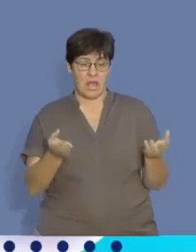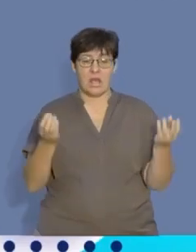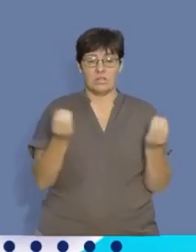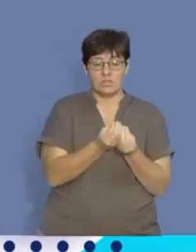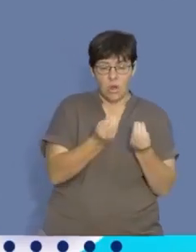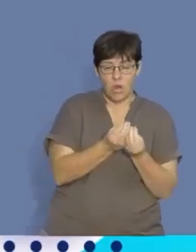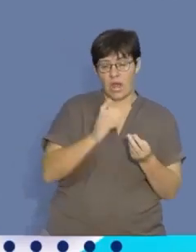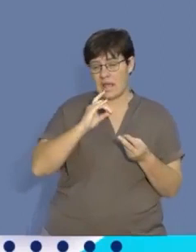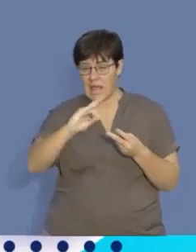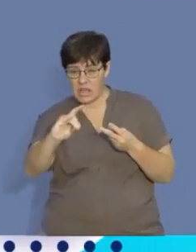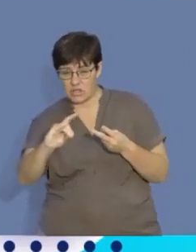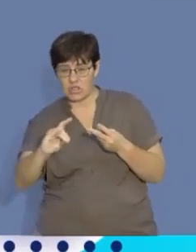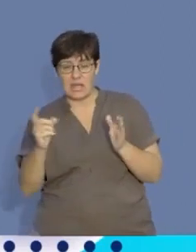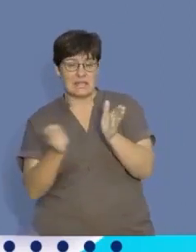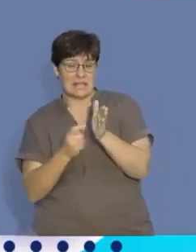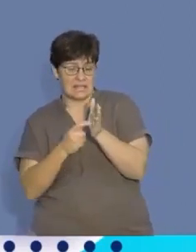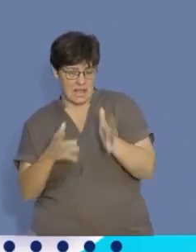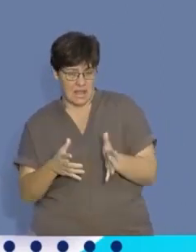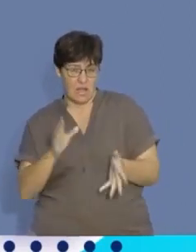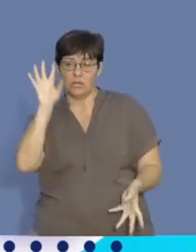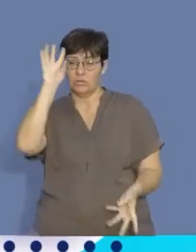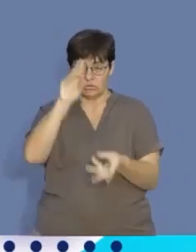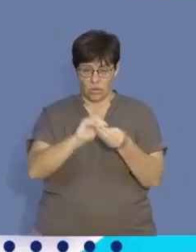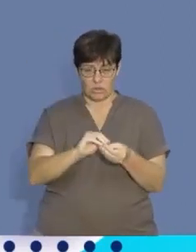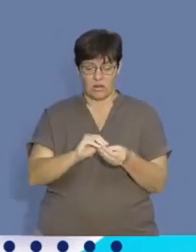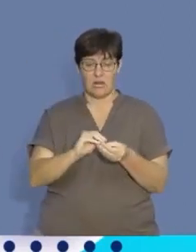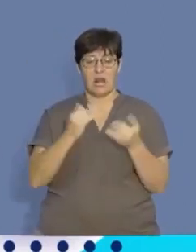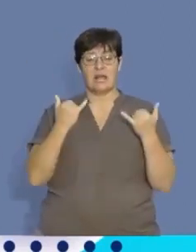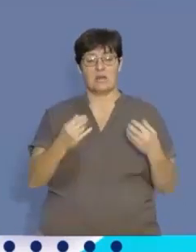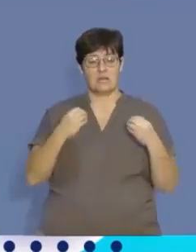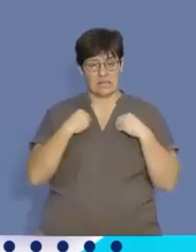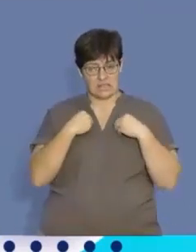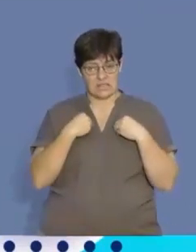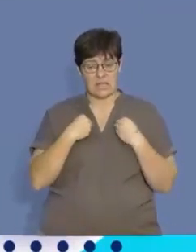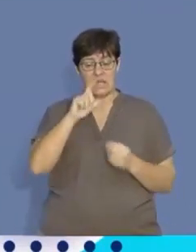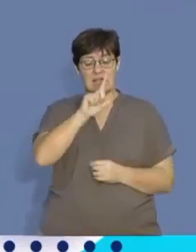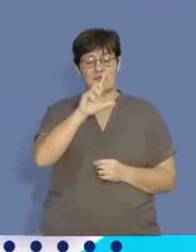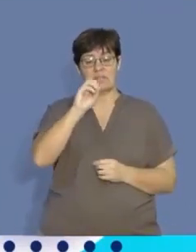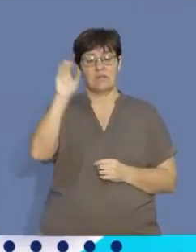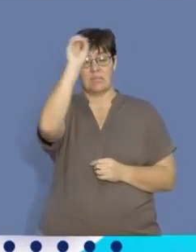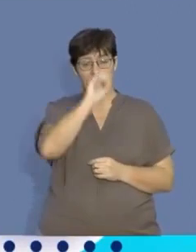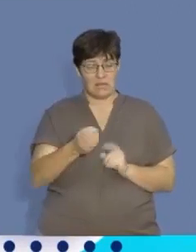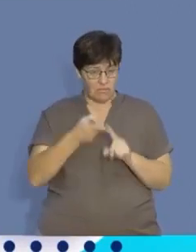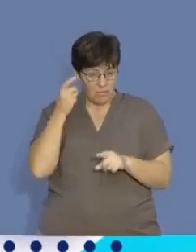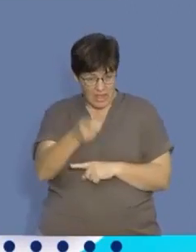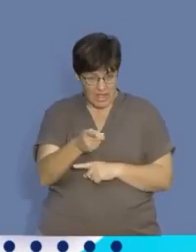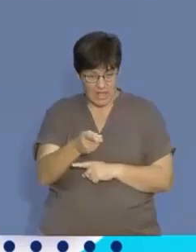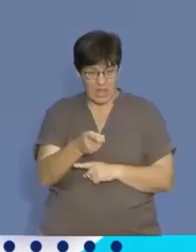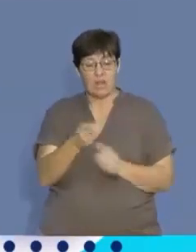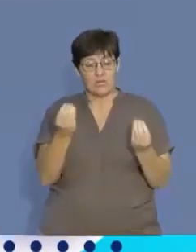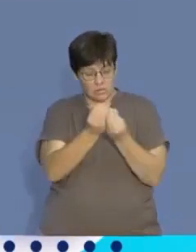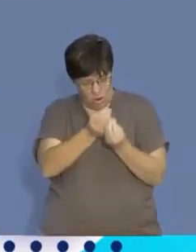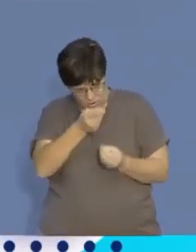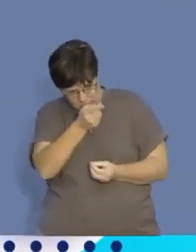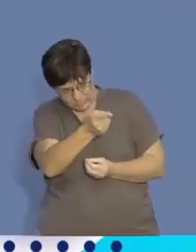I compare stock, cash, and debtors, total current assets, 70%